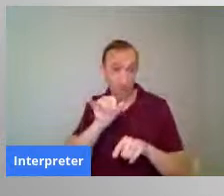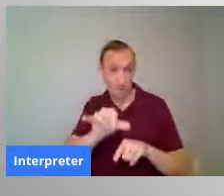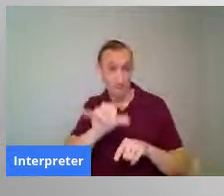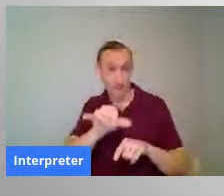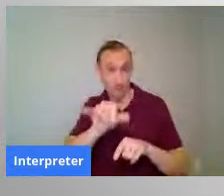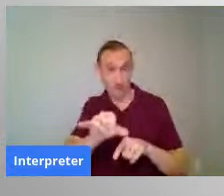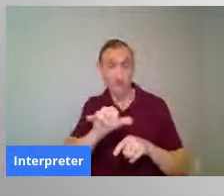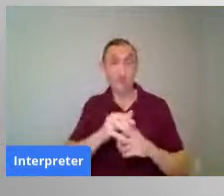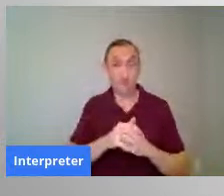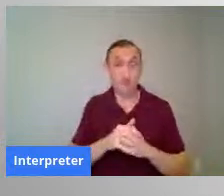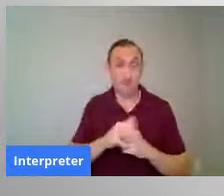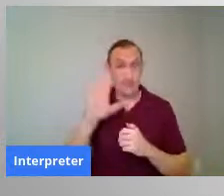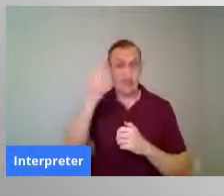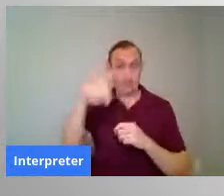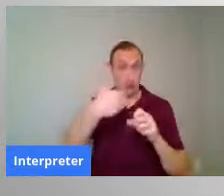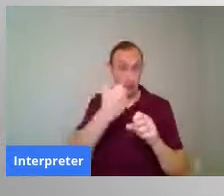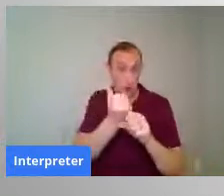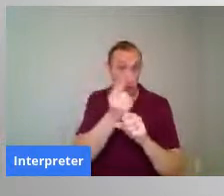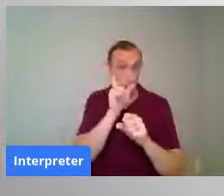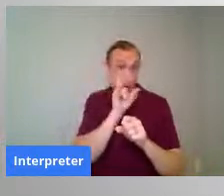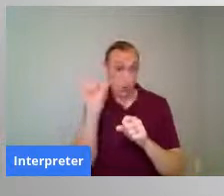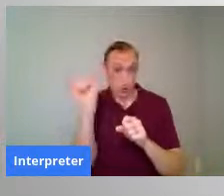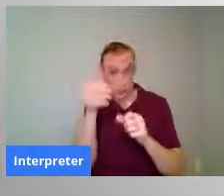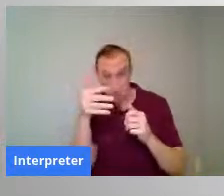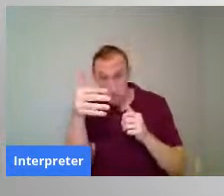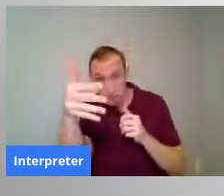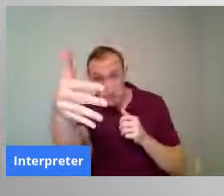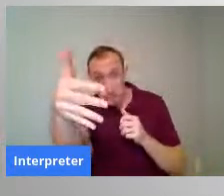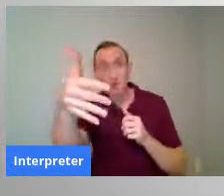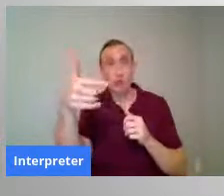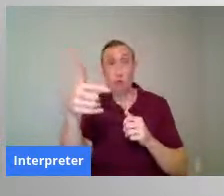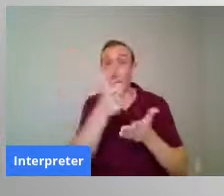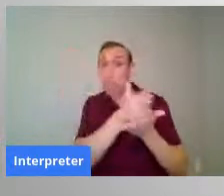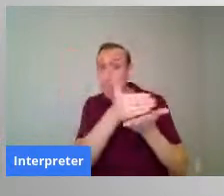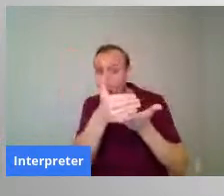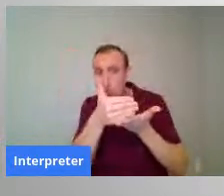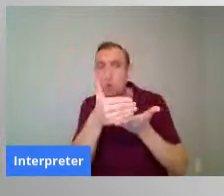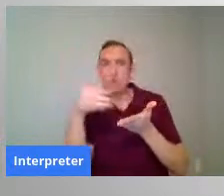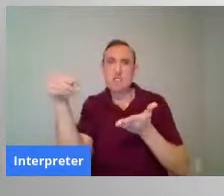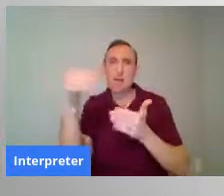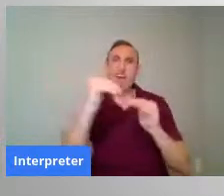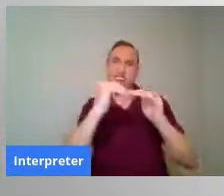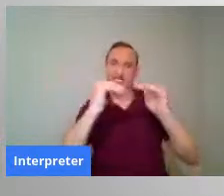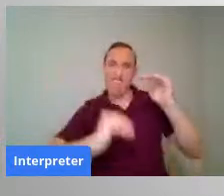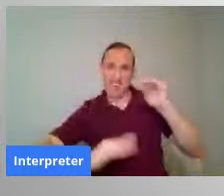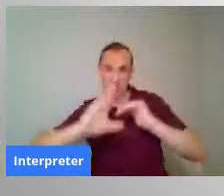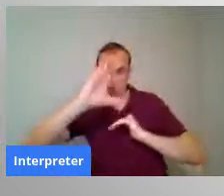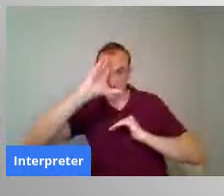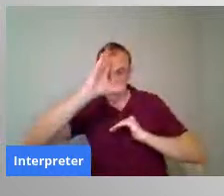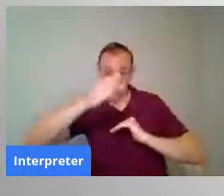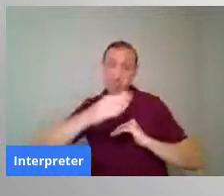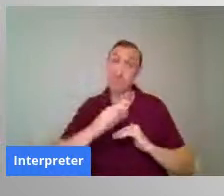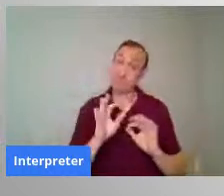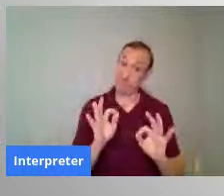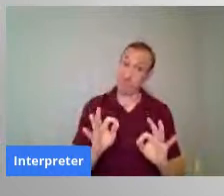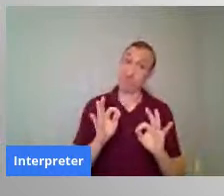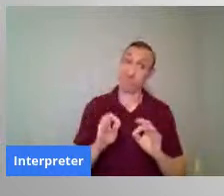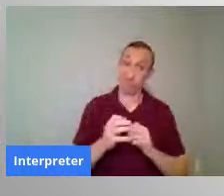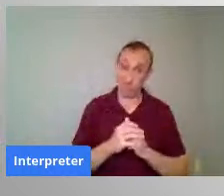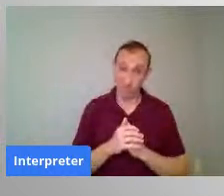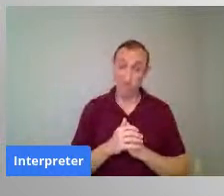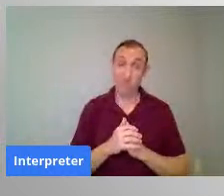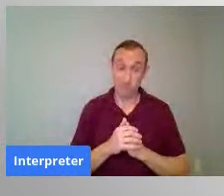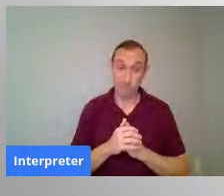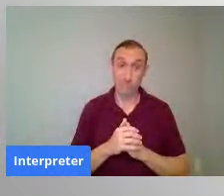up, definitely going to spend under what was budgeted for the fiscal year. When we